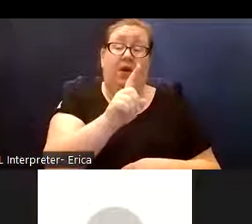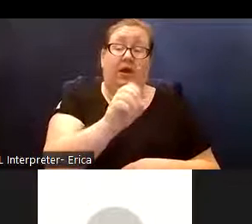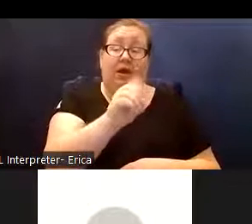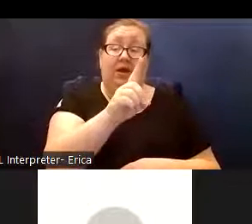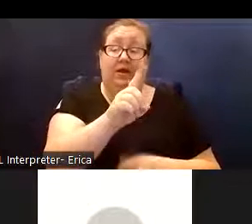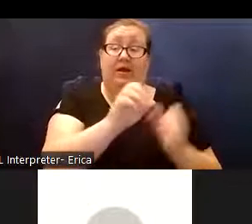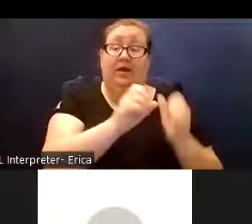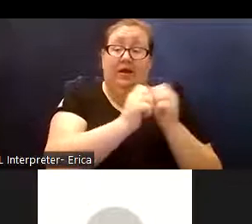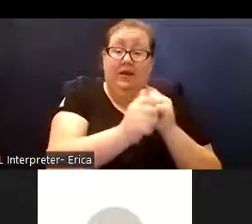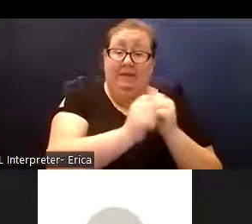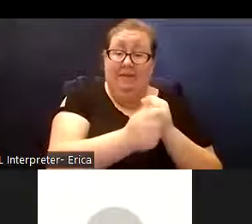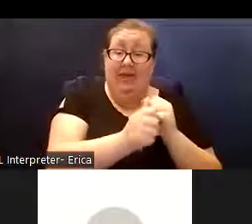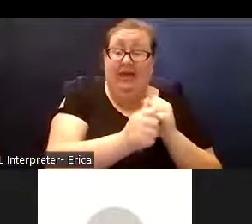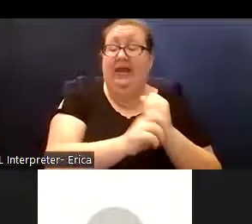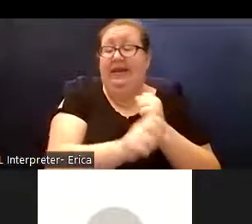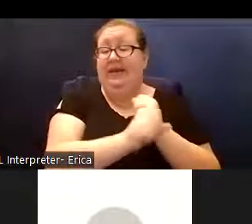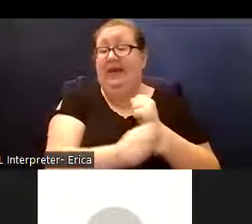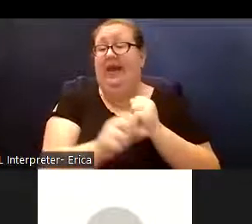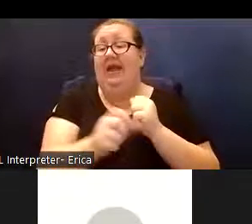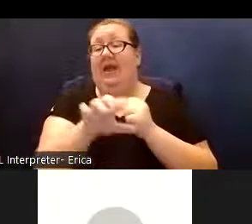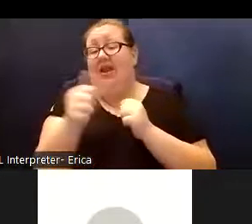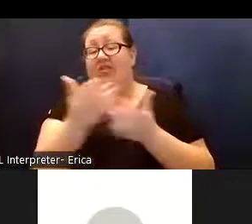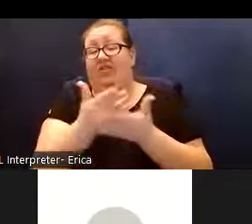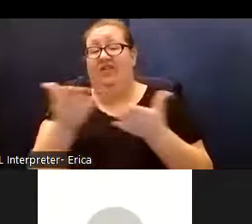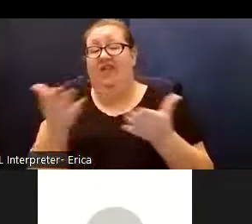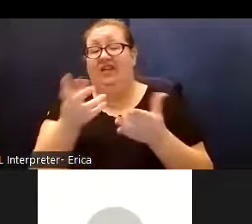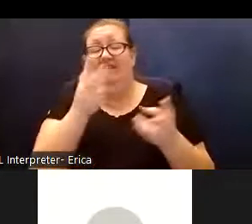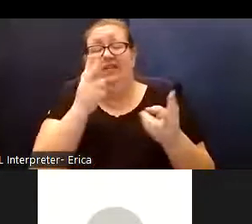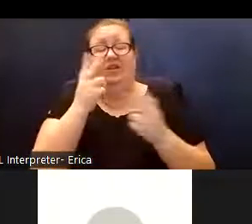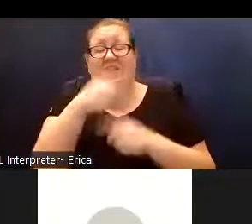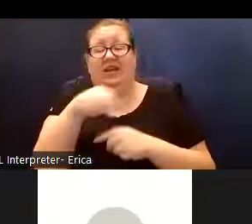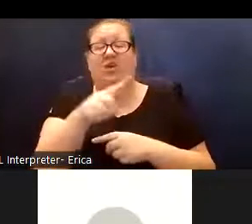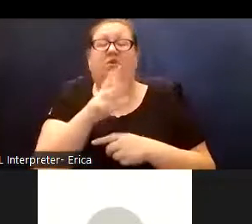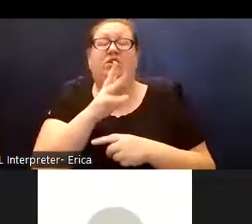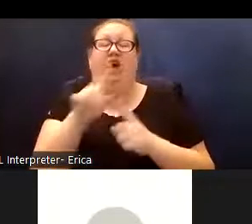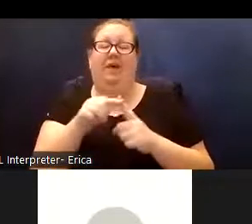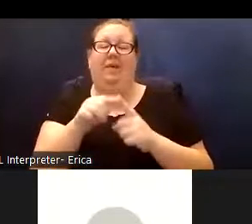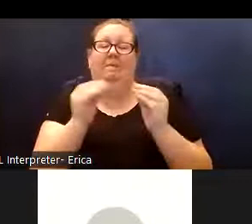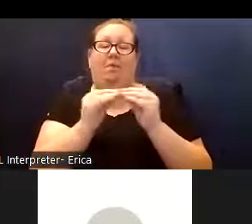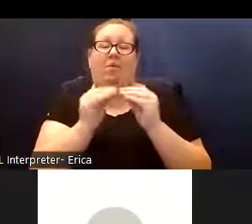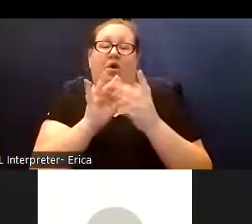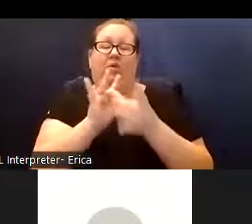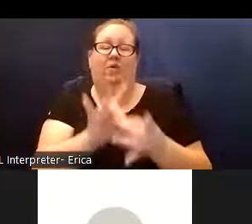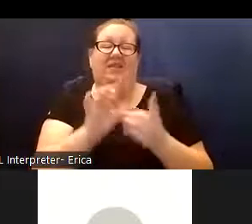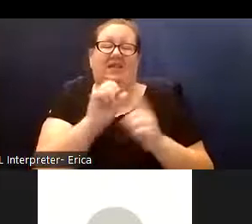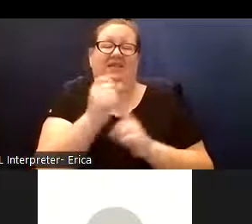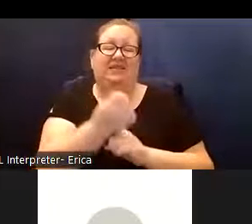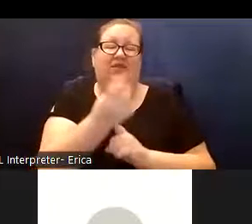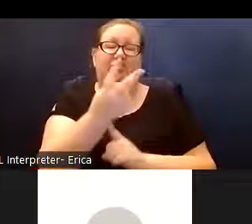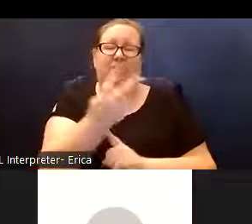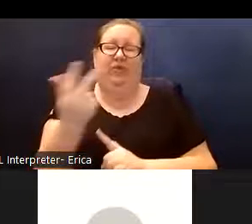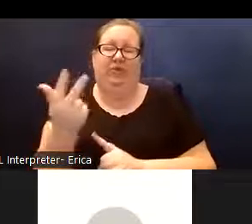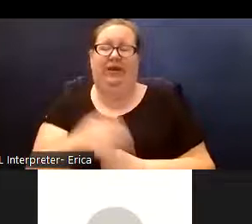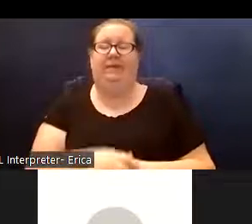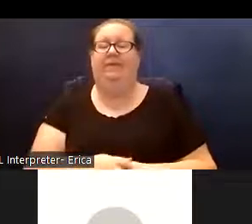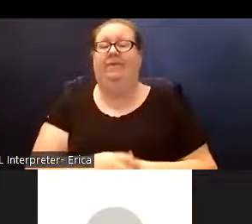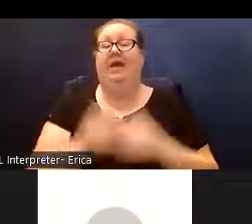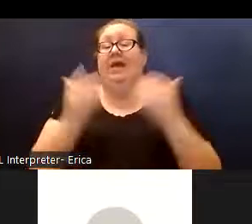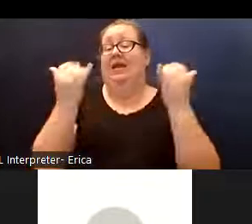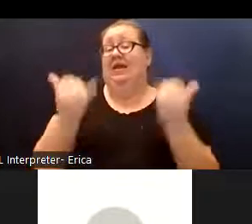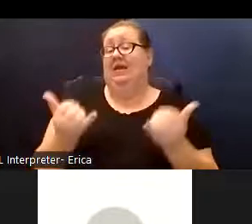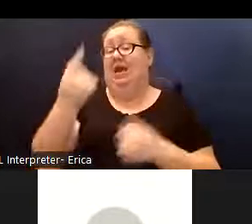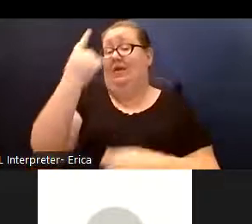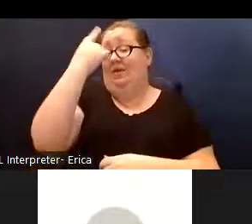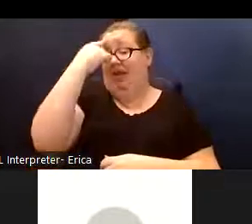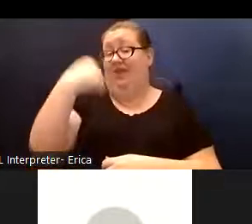Hubs, and tree planting, are things I'll talk about more when we get to scenarios 2 and 3. But now I think we're